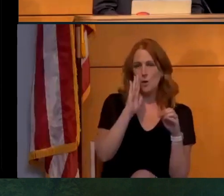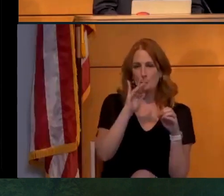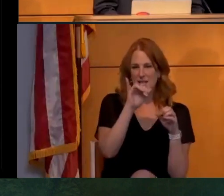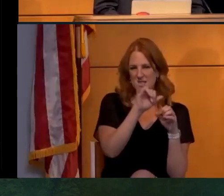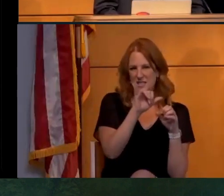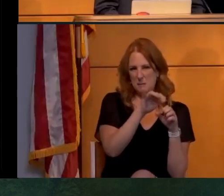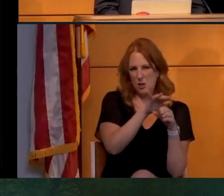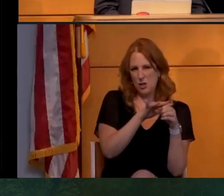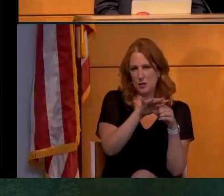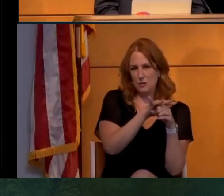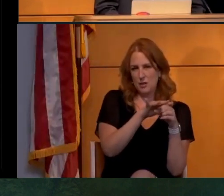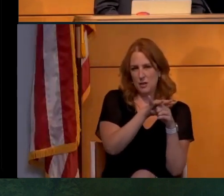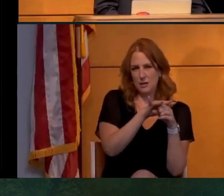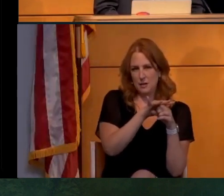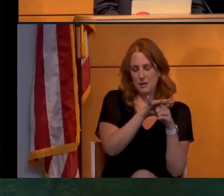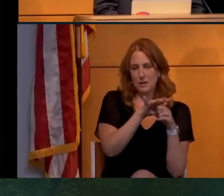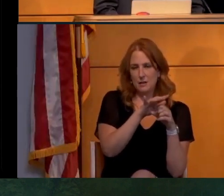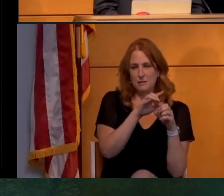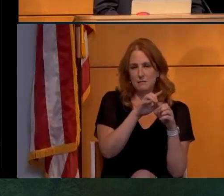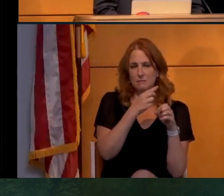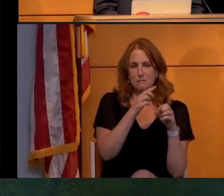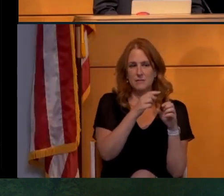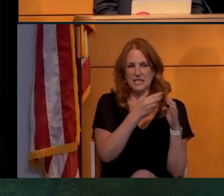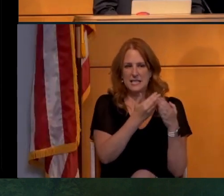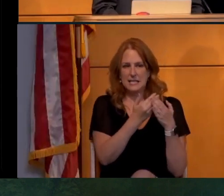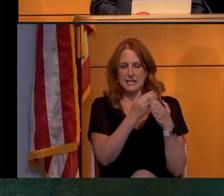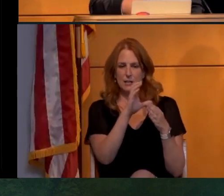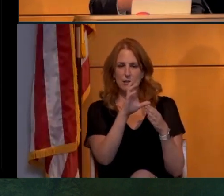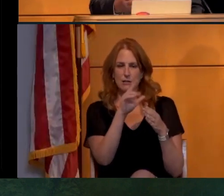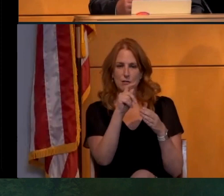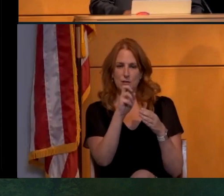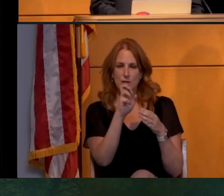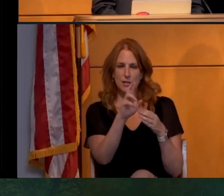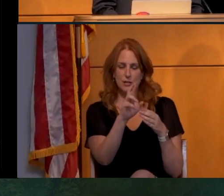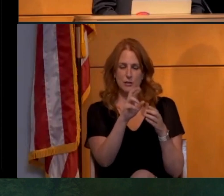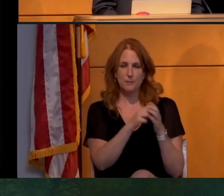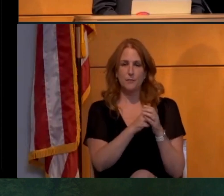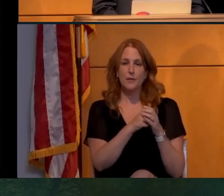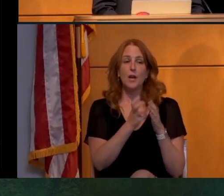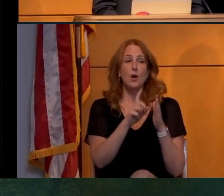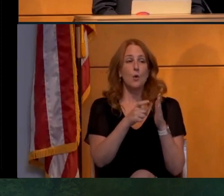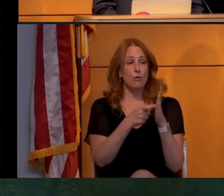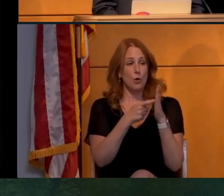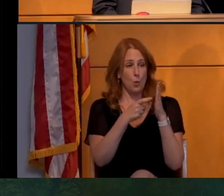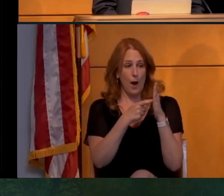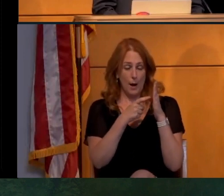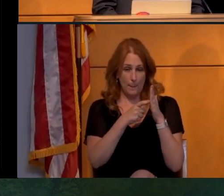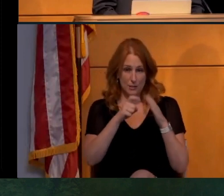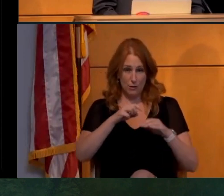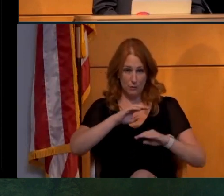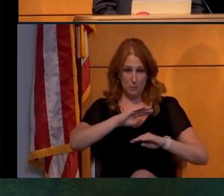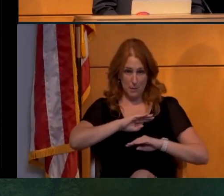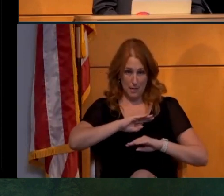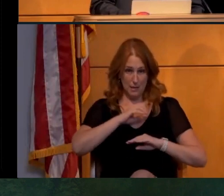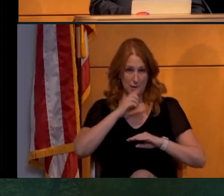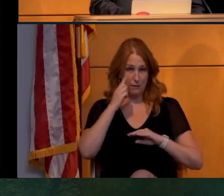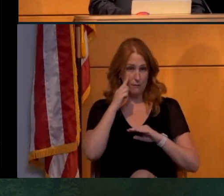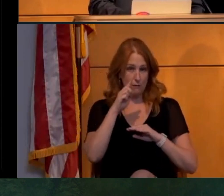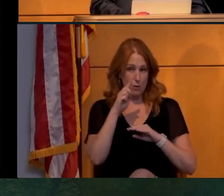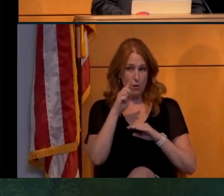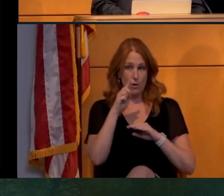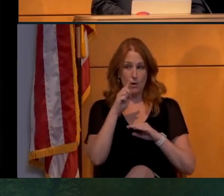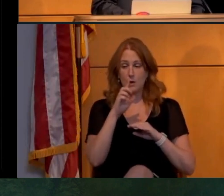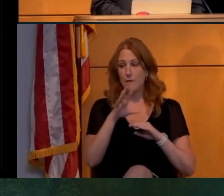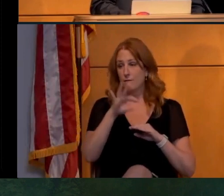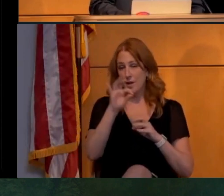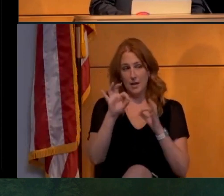o'clock from a Nobile crater. There are a few requirements that you obviously have to meet in order to find perfect